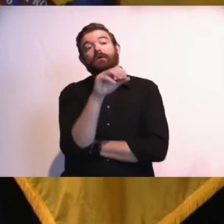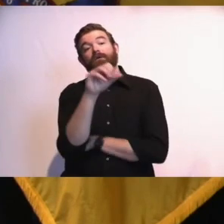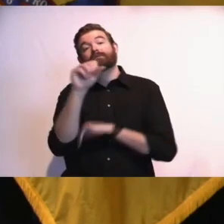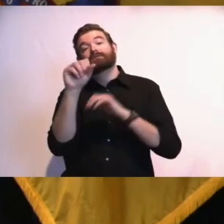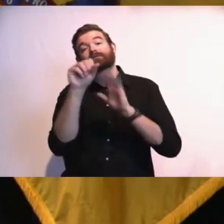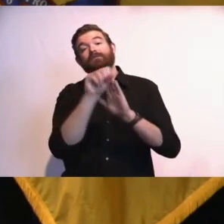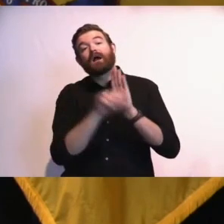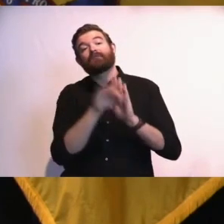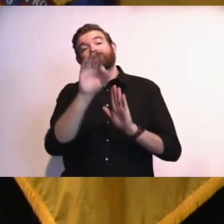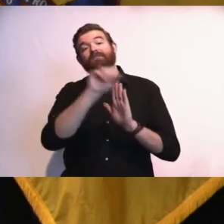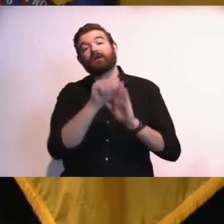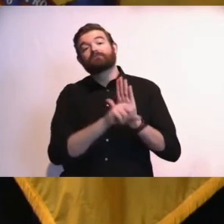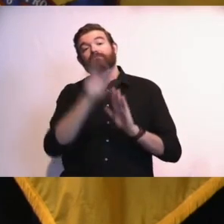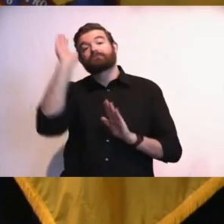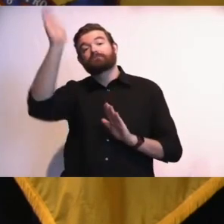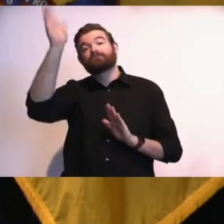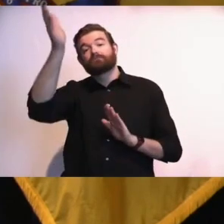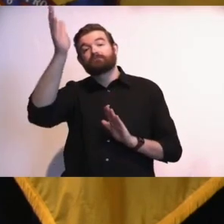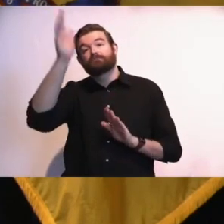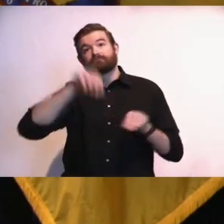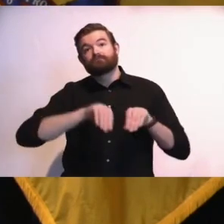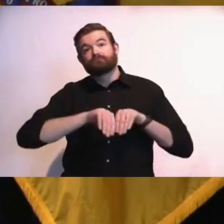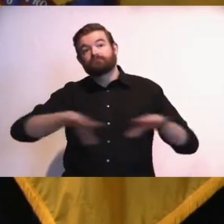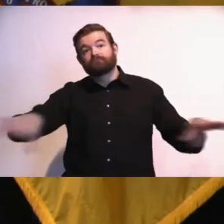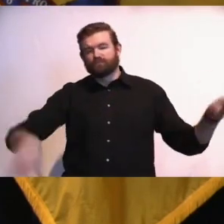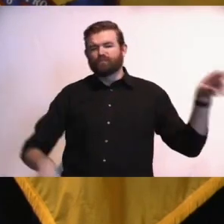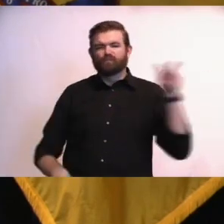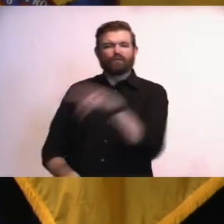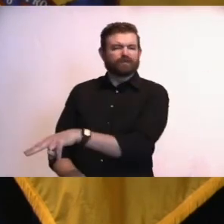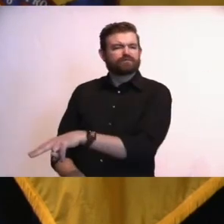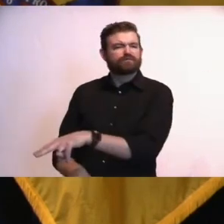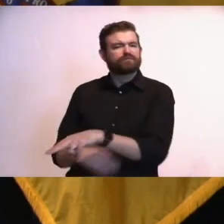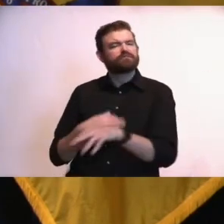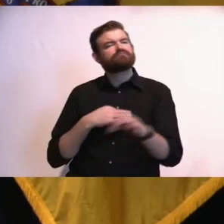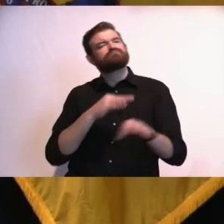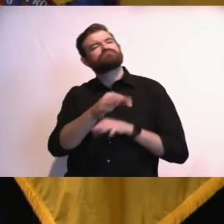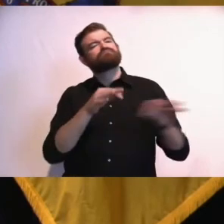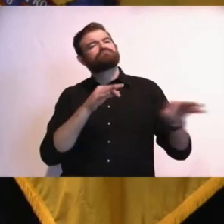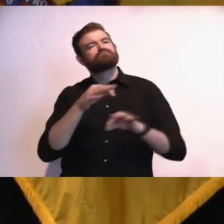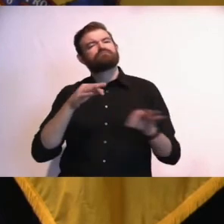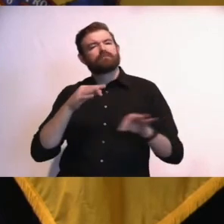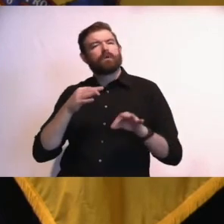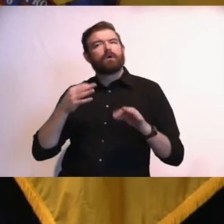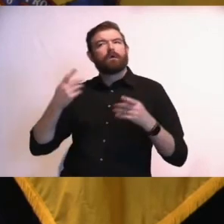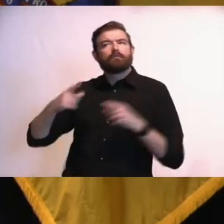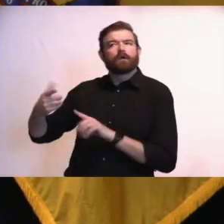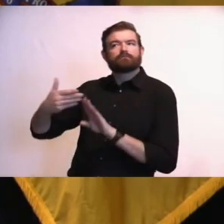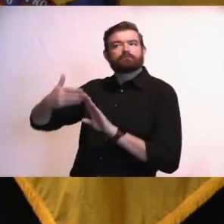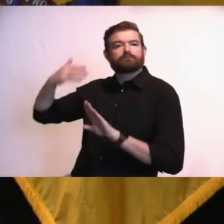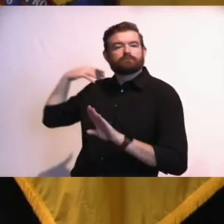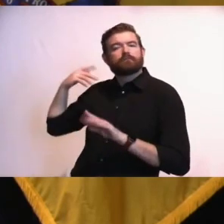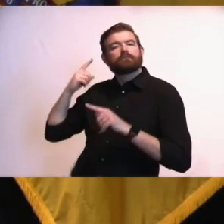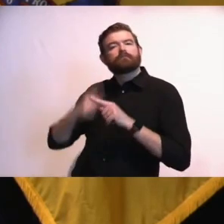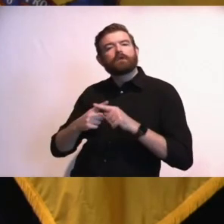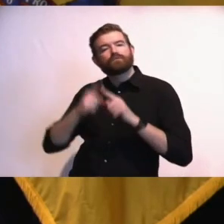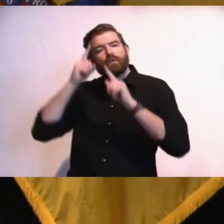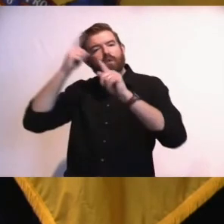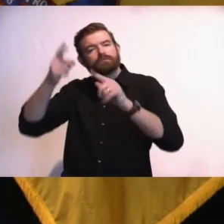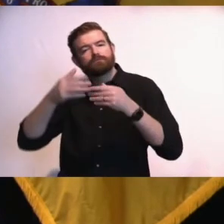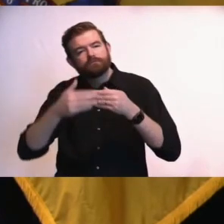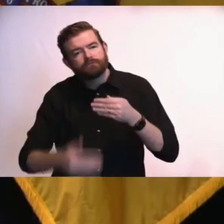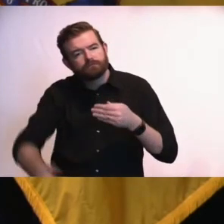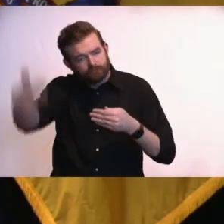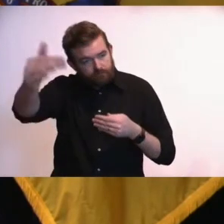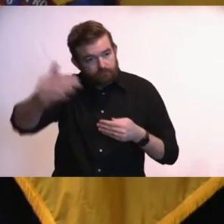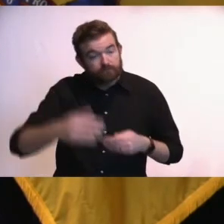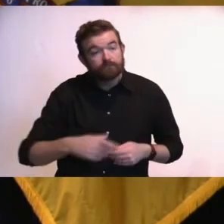reaction to that, because I think it sort of lays out where we've been and where we want to go. Thank you. Joey. Good afternoon, Governor. So speaking of the state of